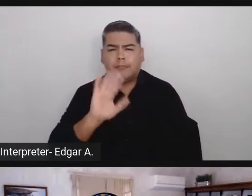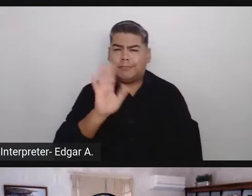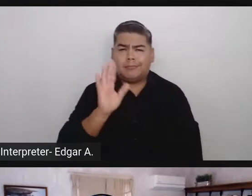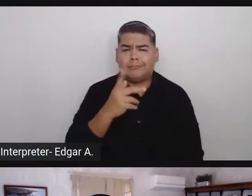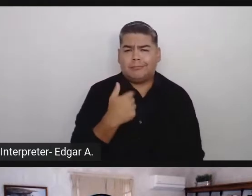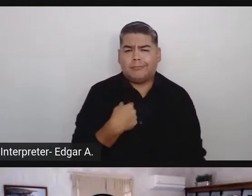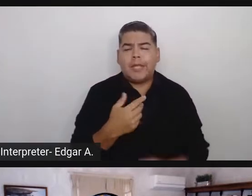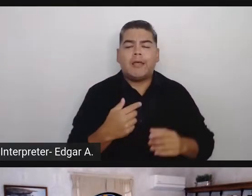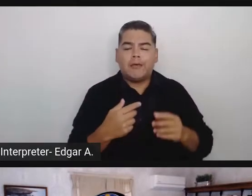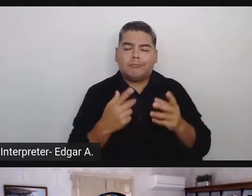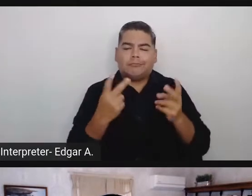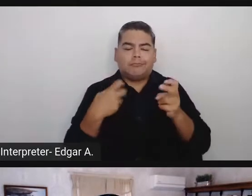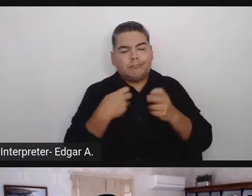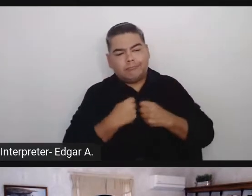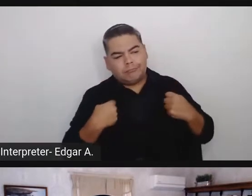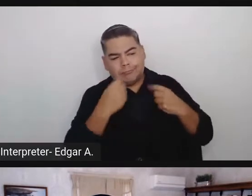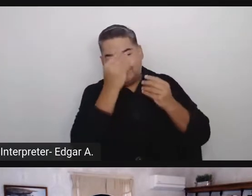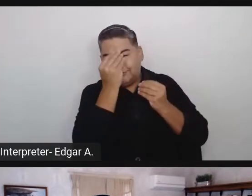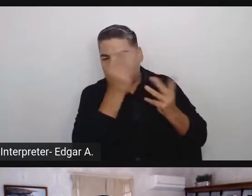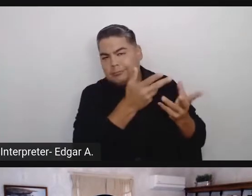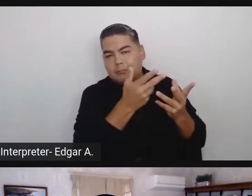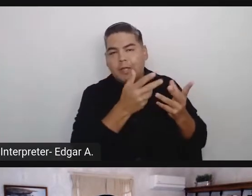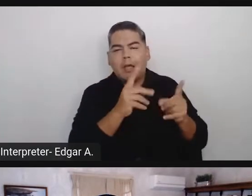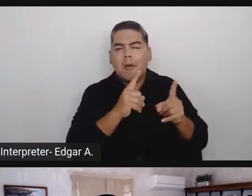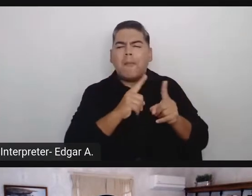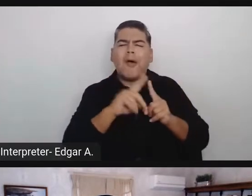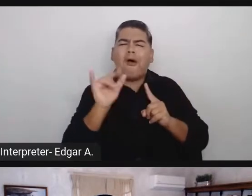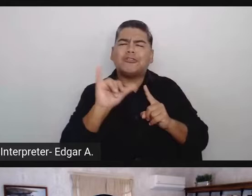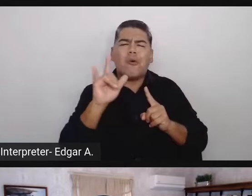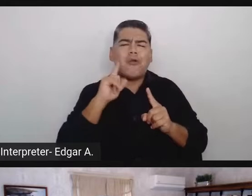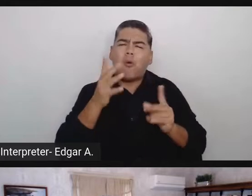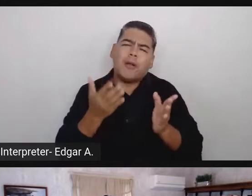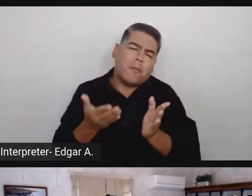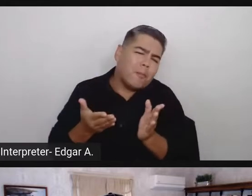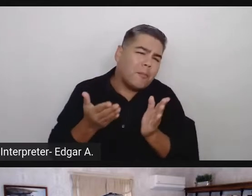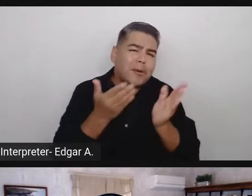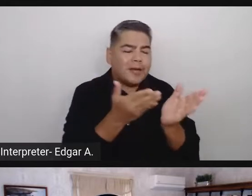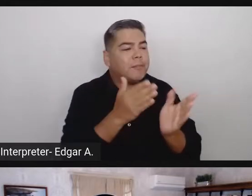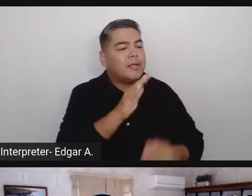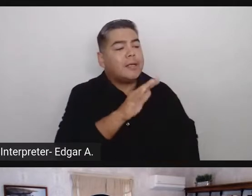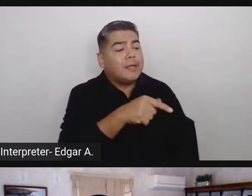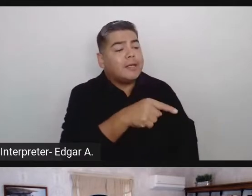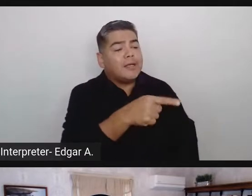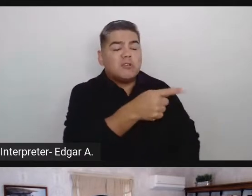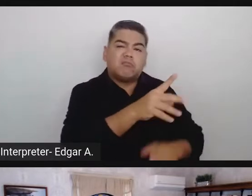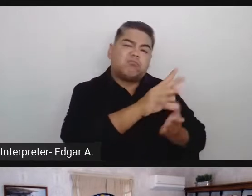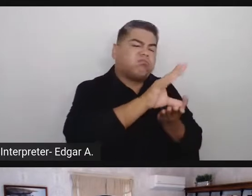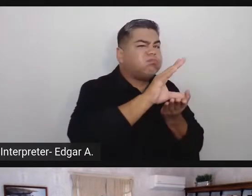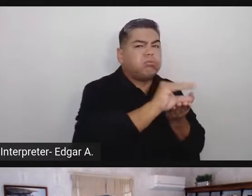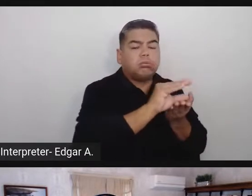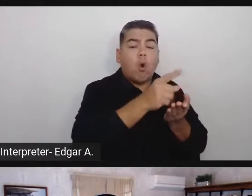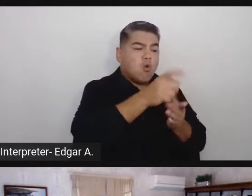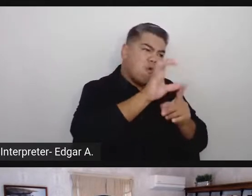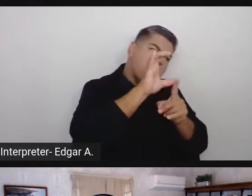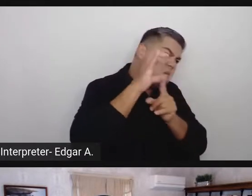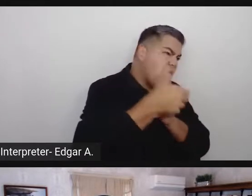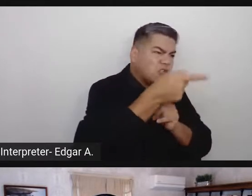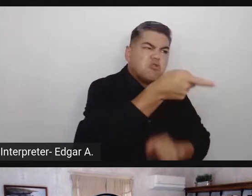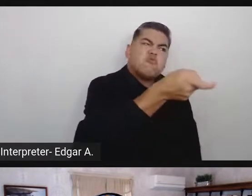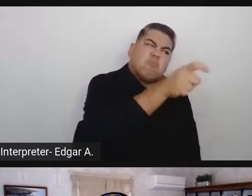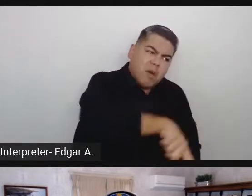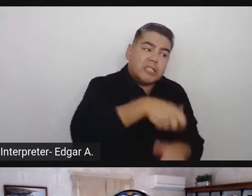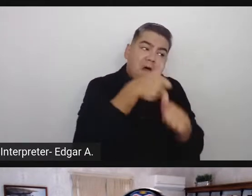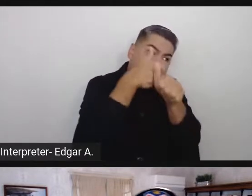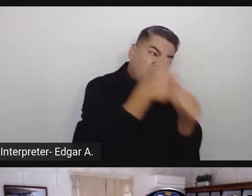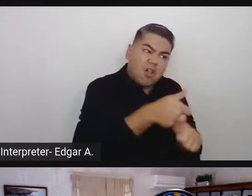But at the same time, I don't want to bring it up in a way that is going to make them feel like forced into it. And then that, like, I